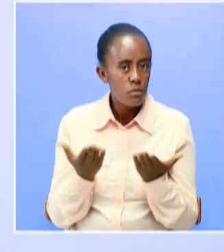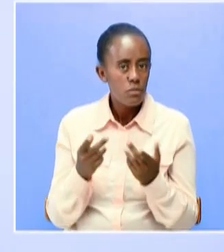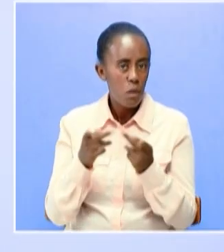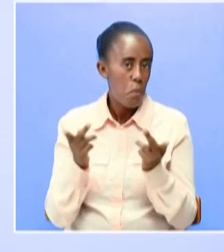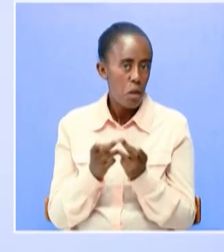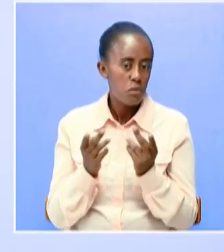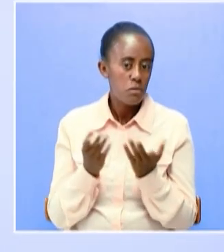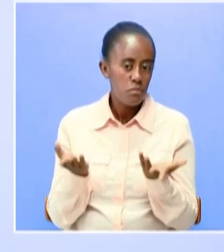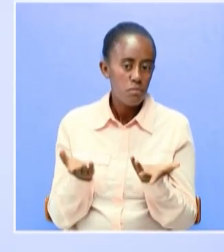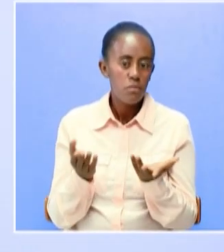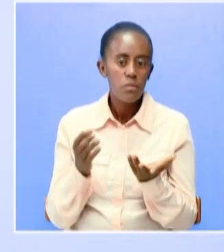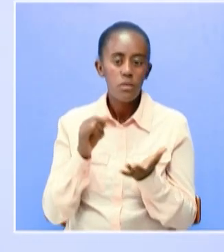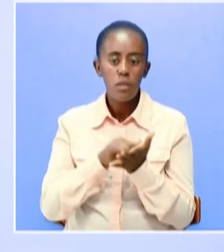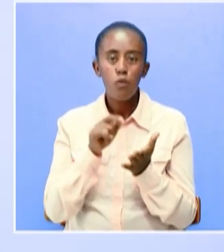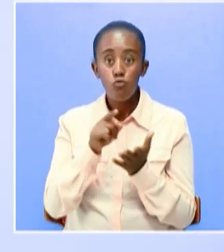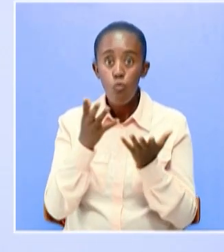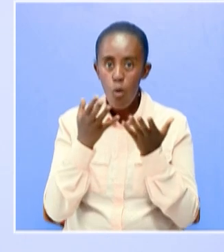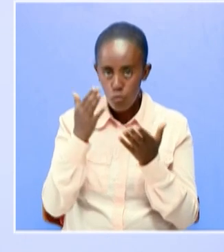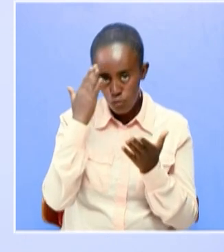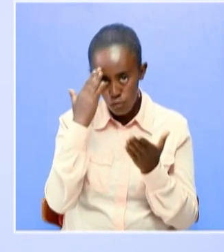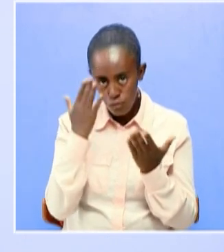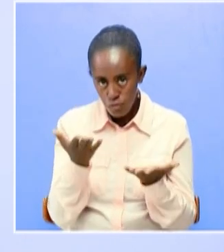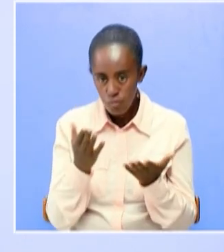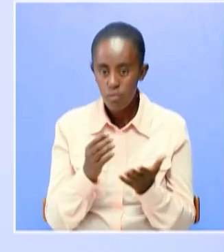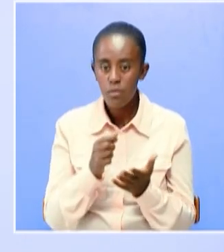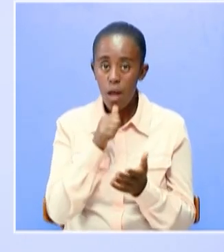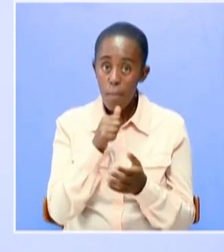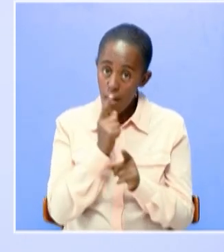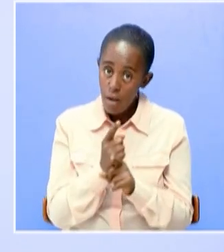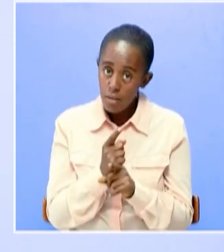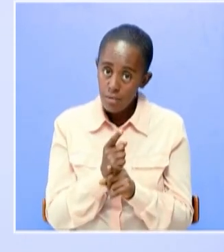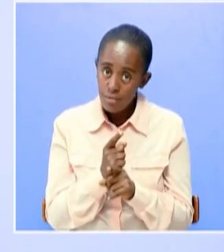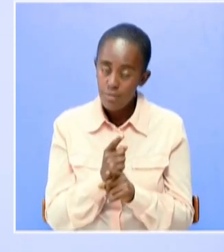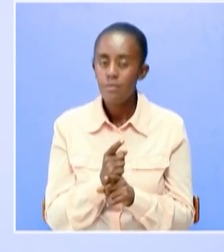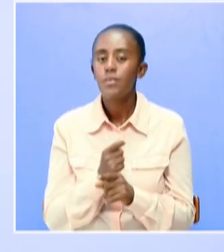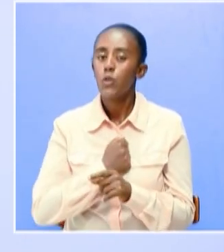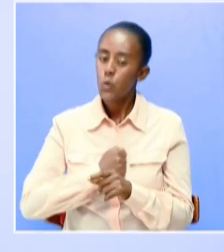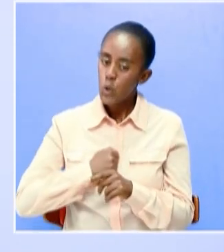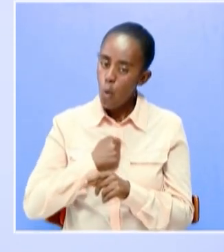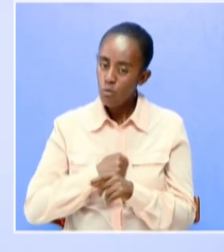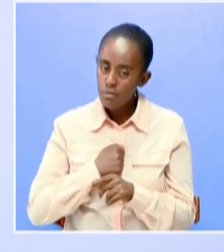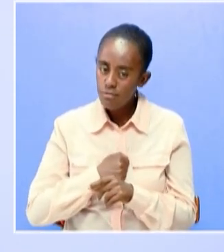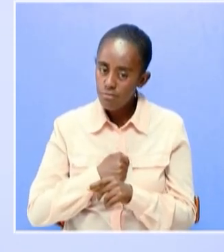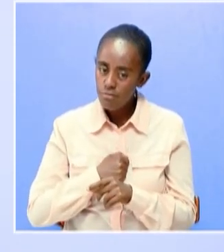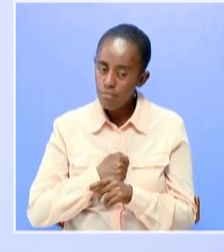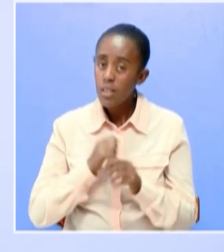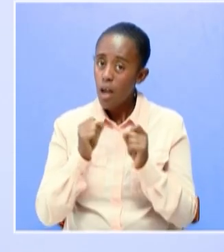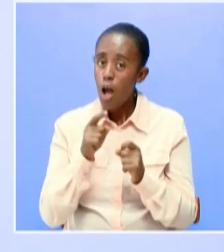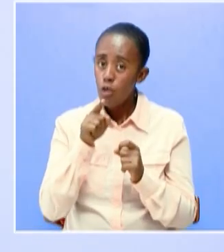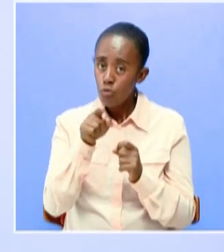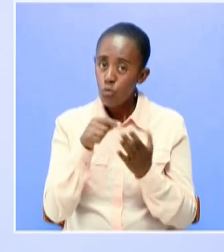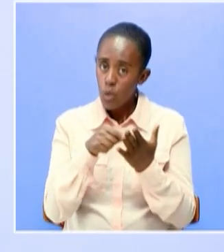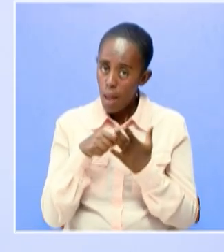place that you want to know. Am I right? Sorry. Can you tell